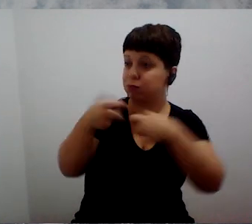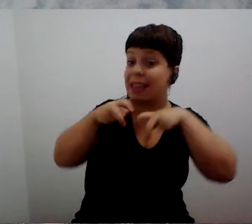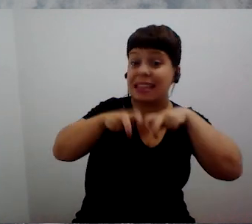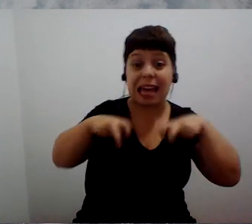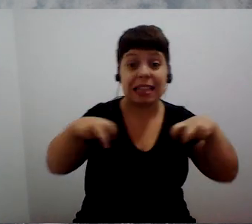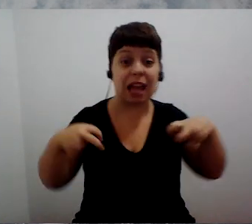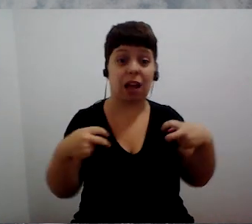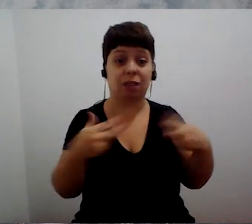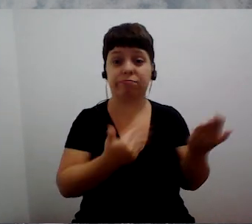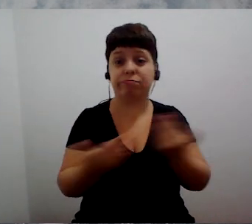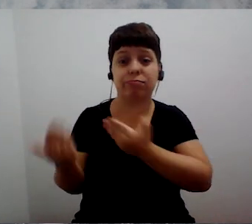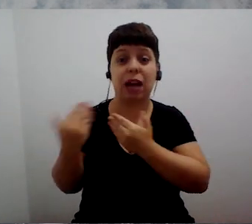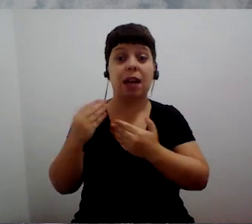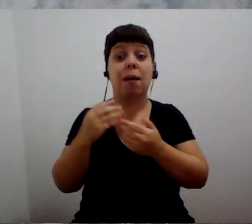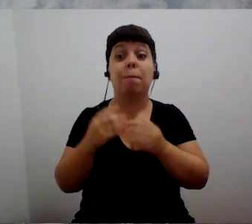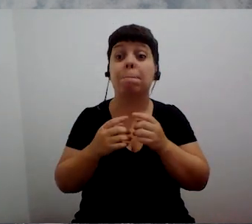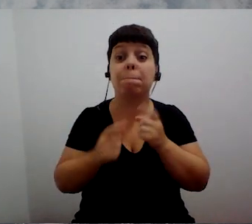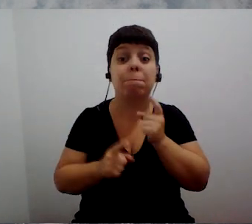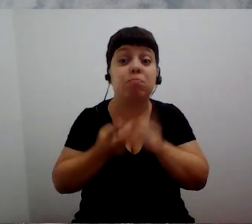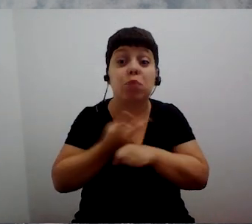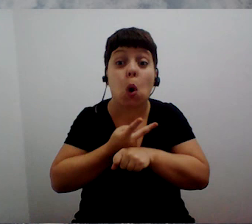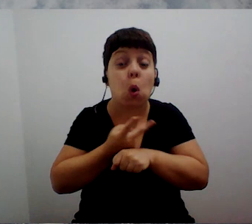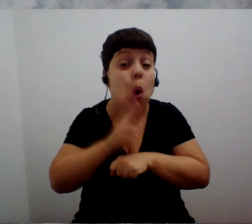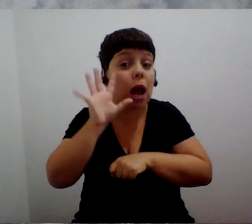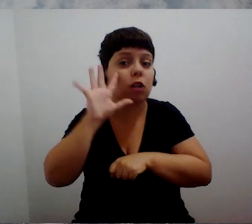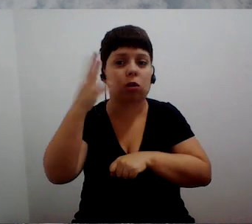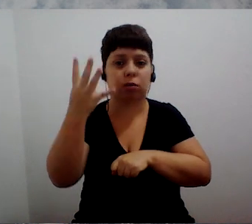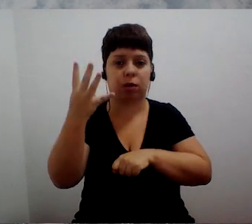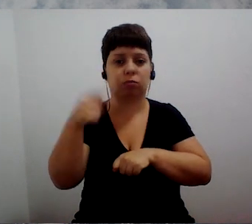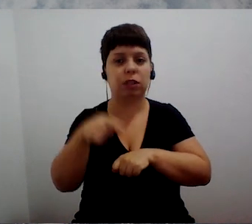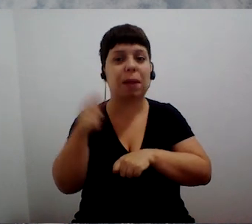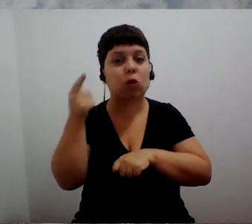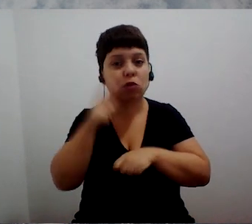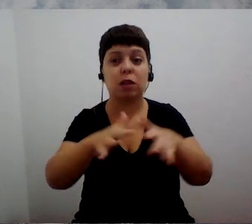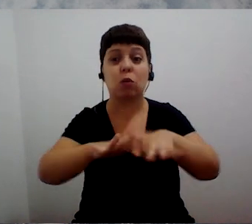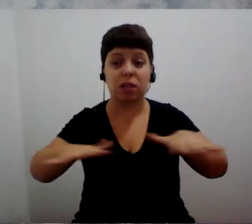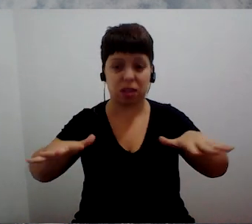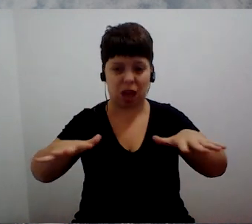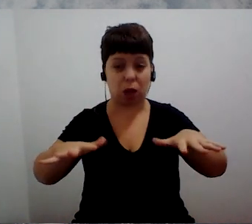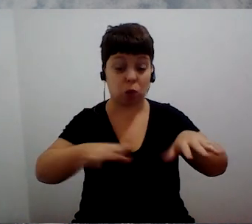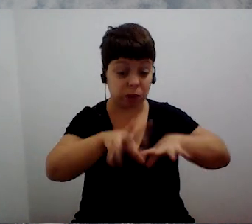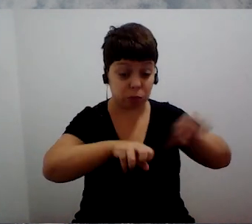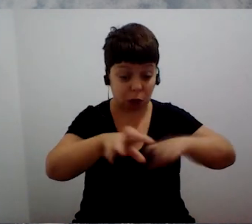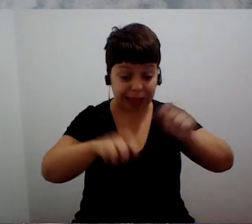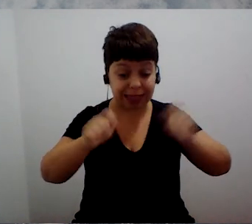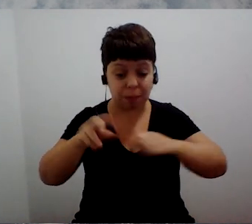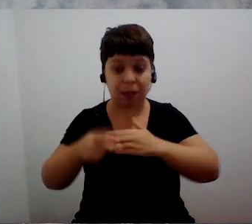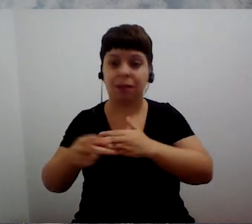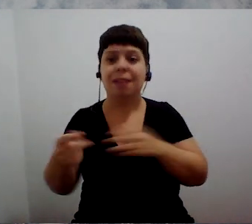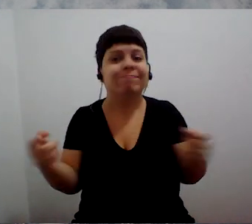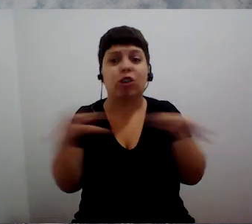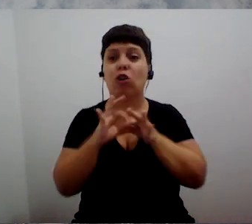change the way we explore. So I think that's to have a productive ocean. It's directly linked to having a healthy